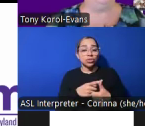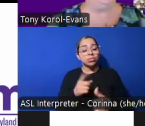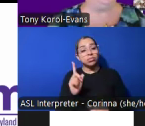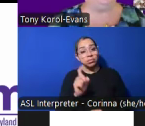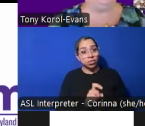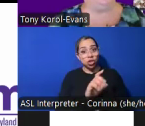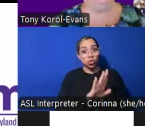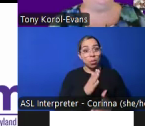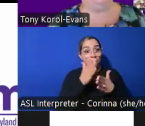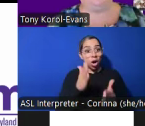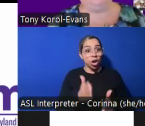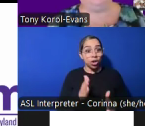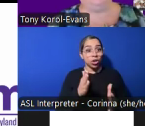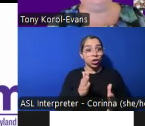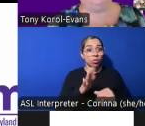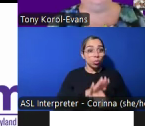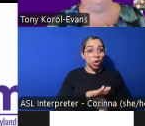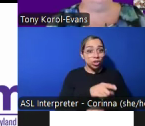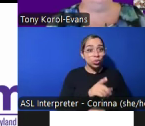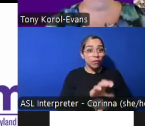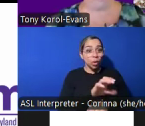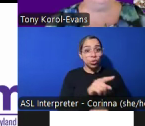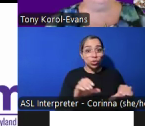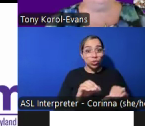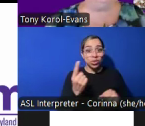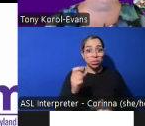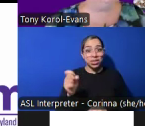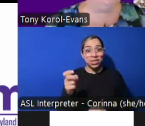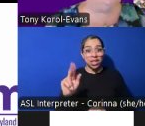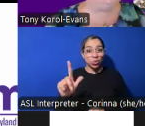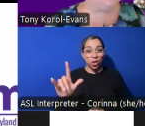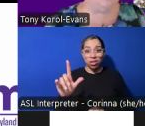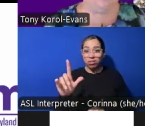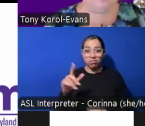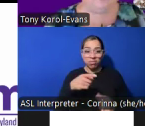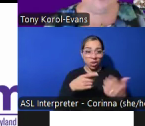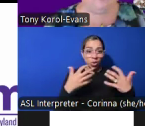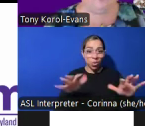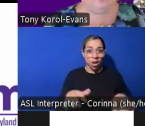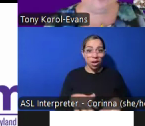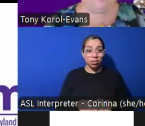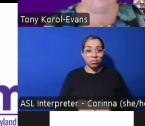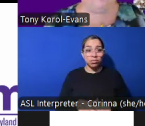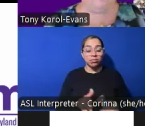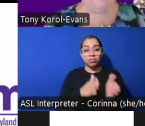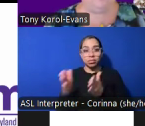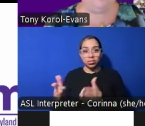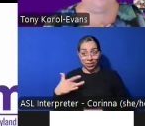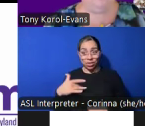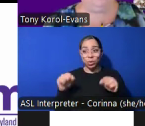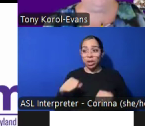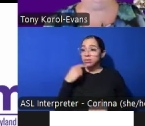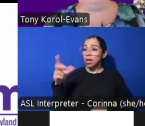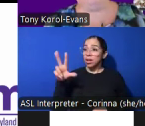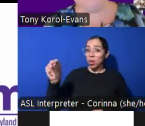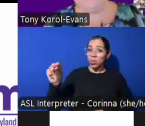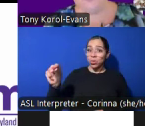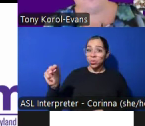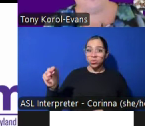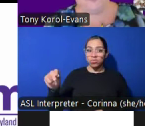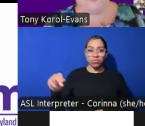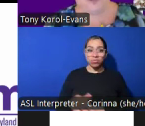doing something sexually you didn't want to do? Do you feel you can say no to sexual activity with your partner? Have you